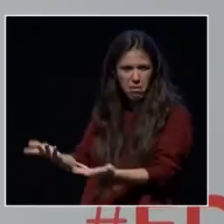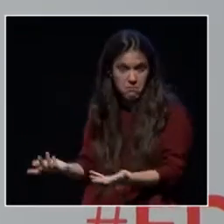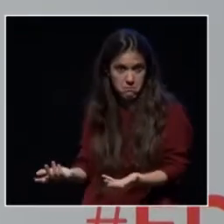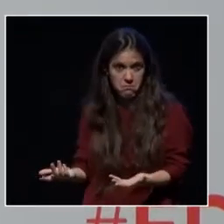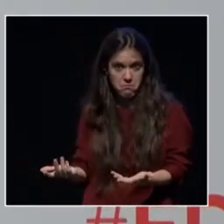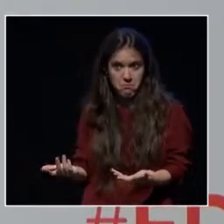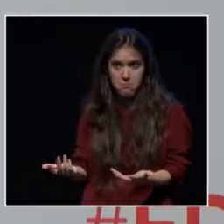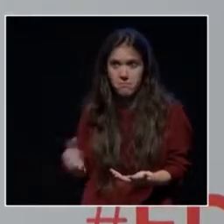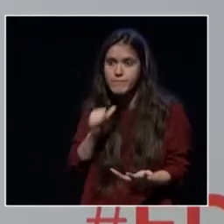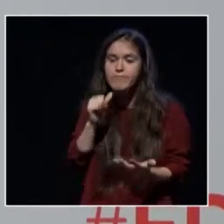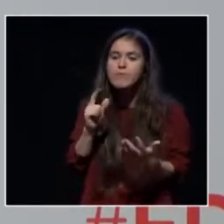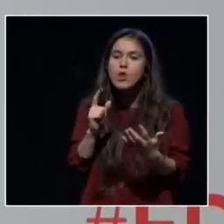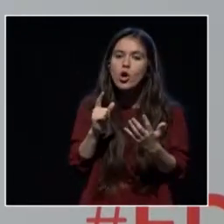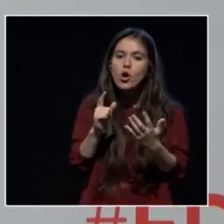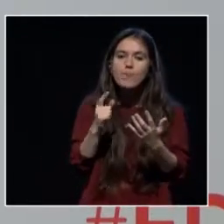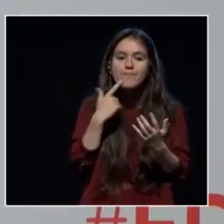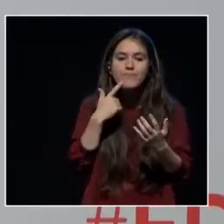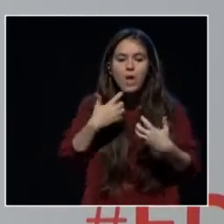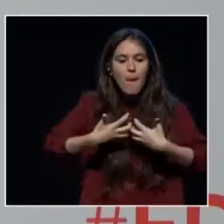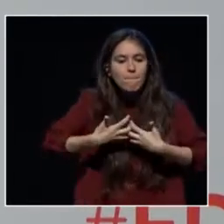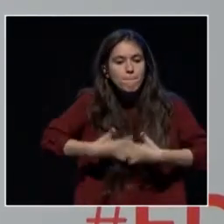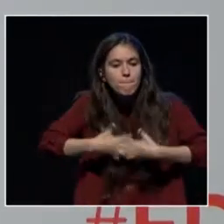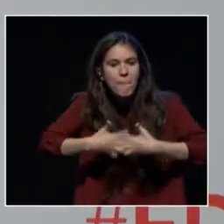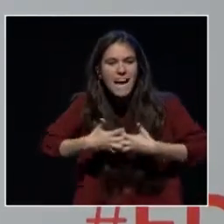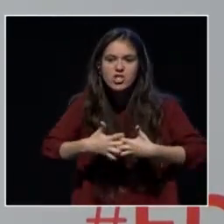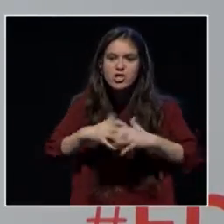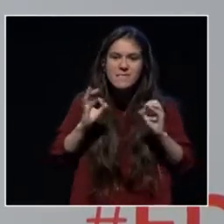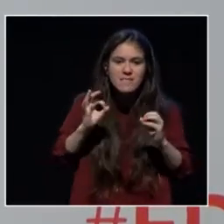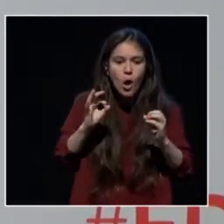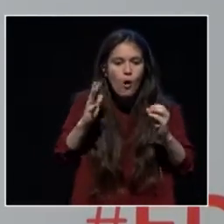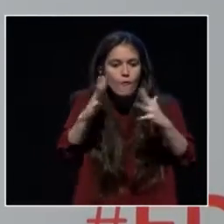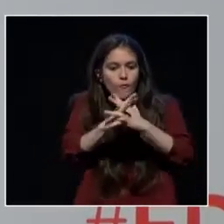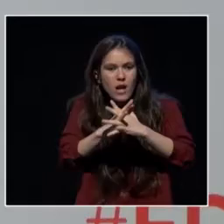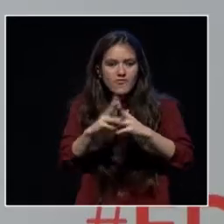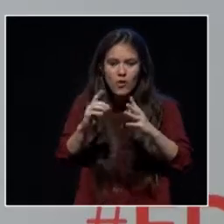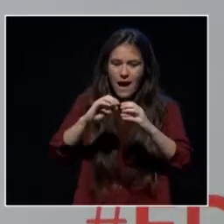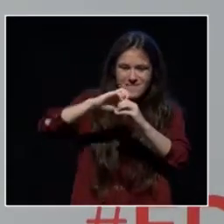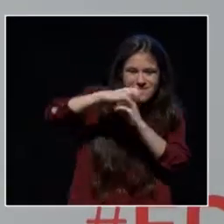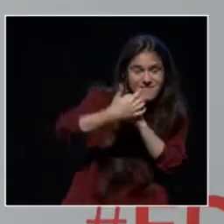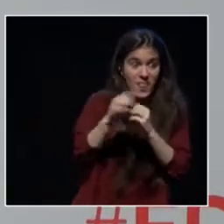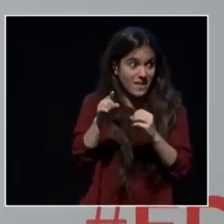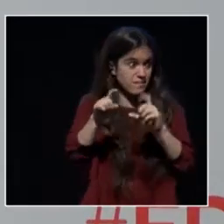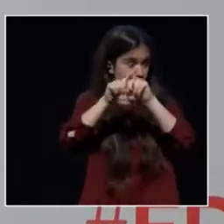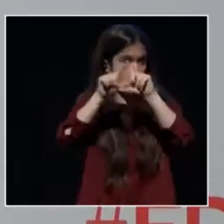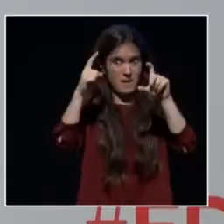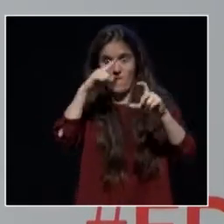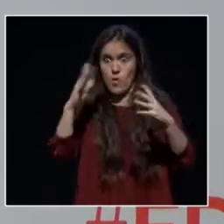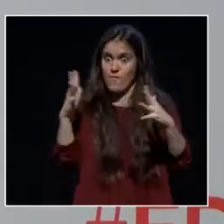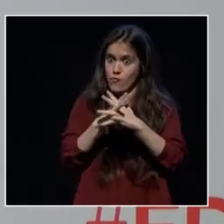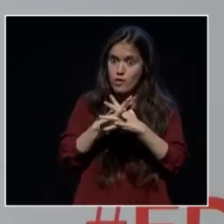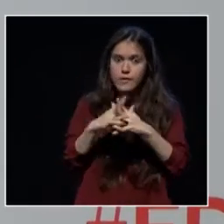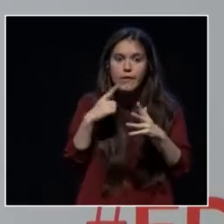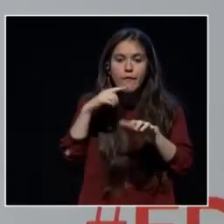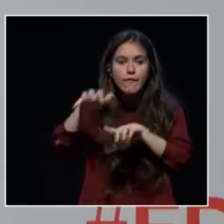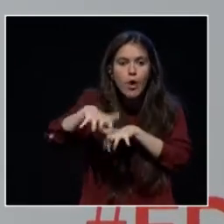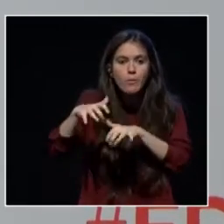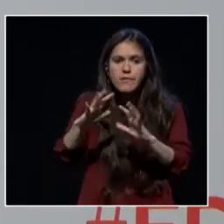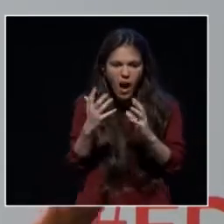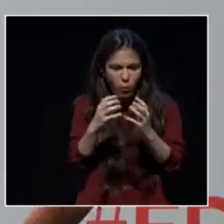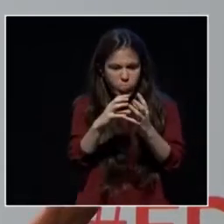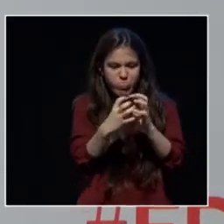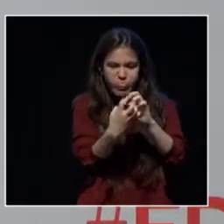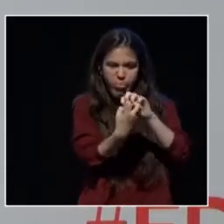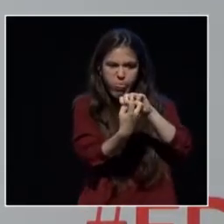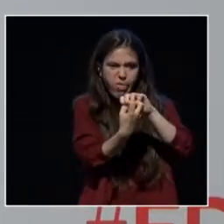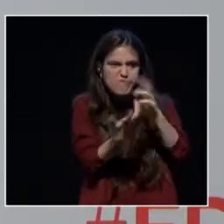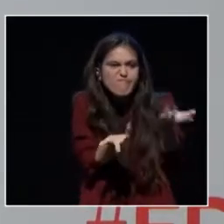they are not in the shape that the machines will accept for French fries. And so. This is a French fry company. So the farmers do have no way to sell it because there's tons